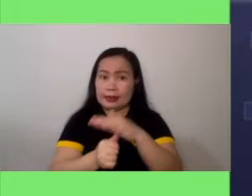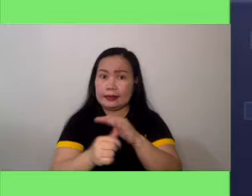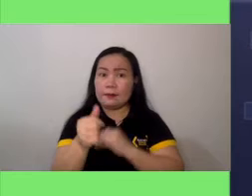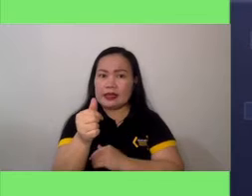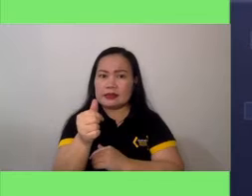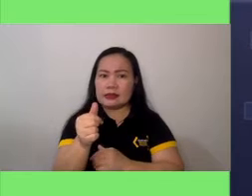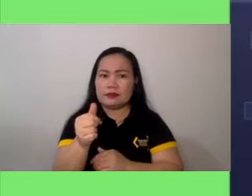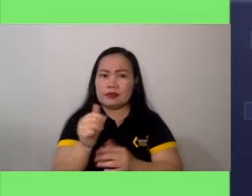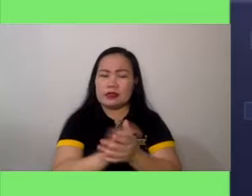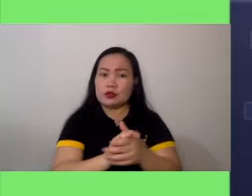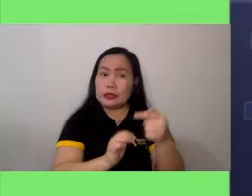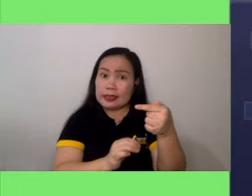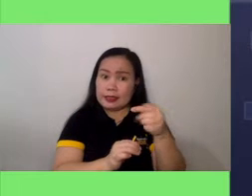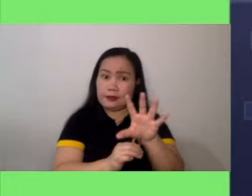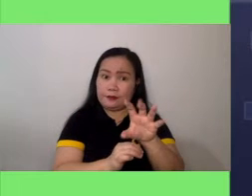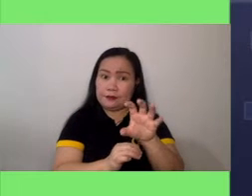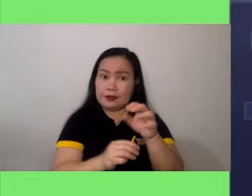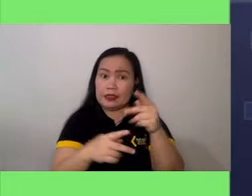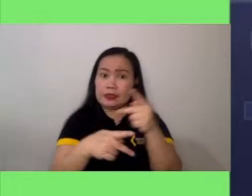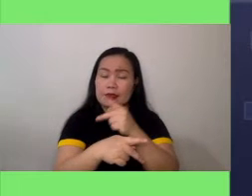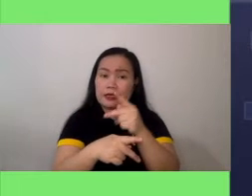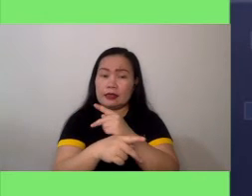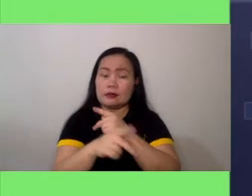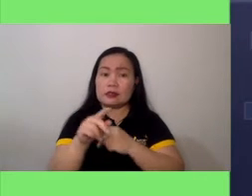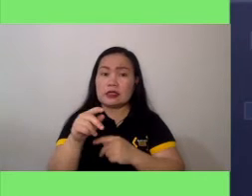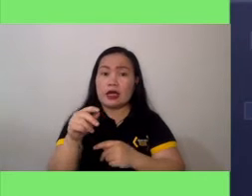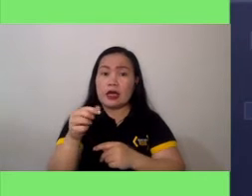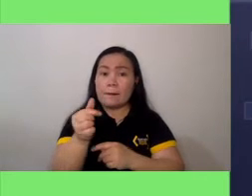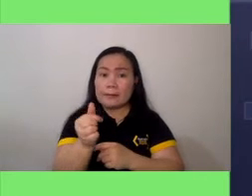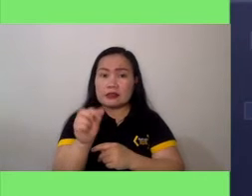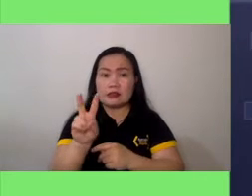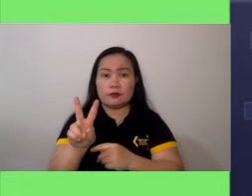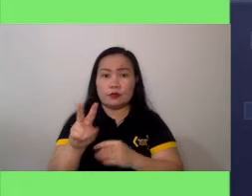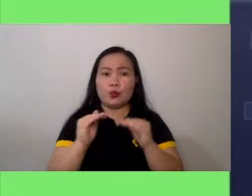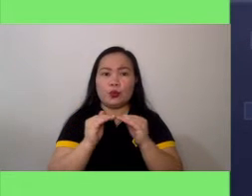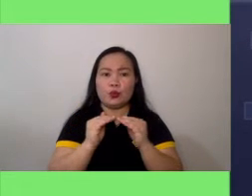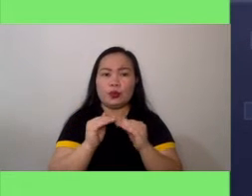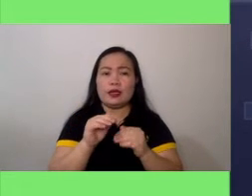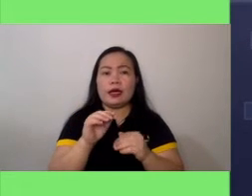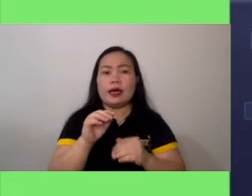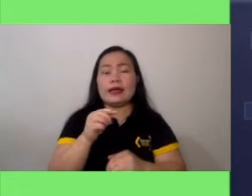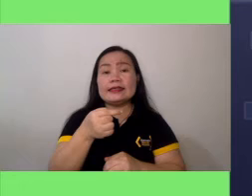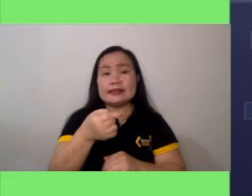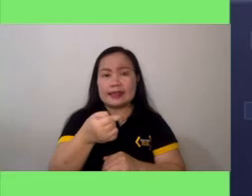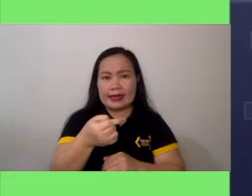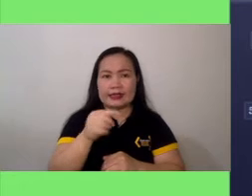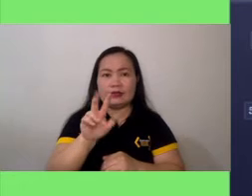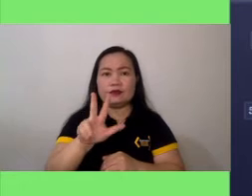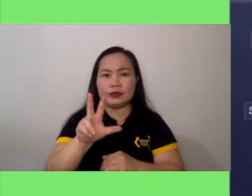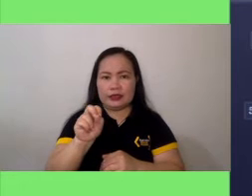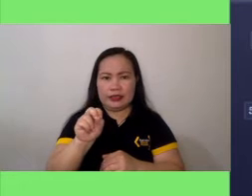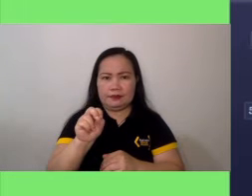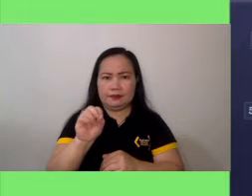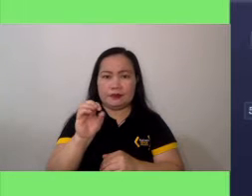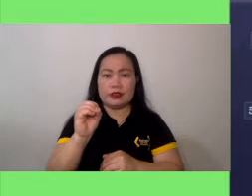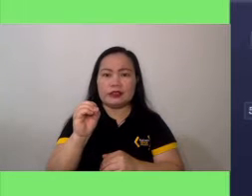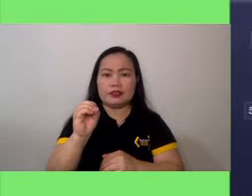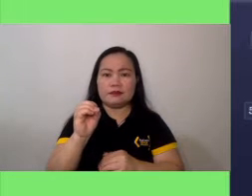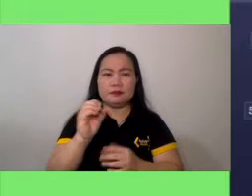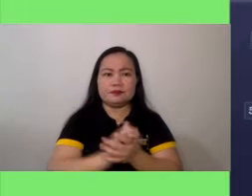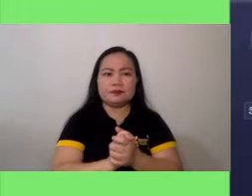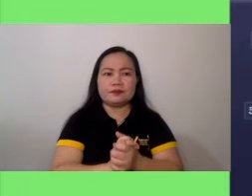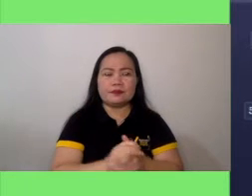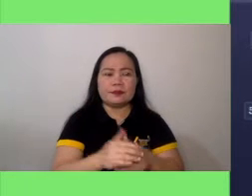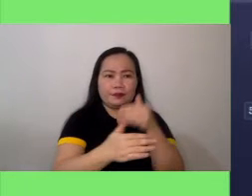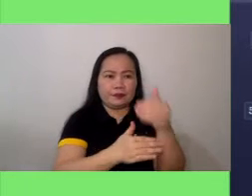negative 15 times 2, that is negative 30. Kasi different signs yan. Next. I have